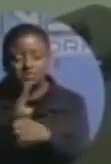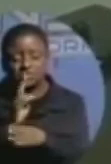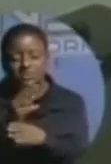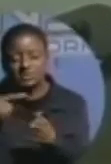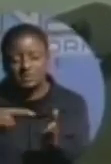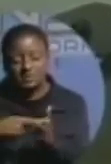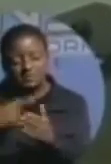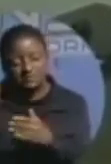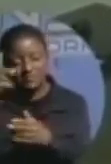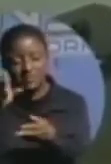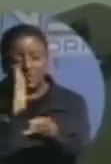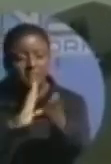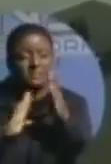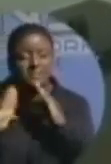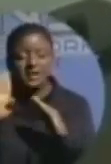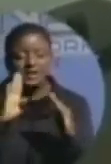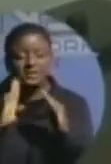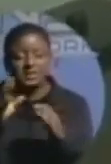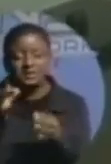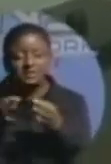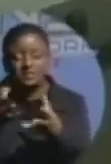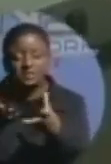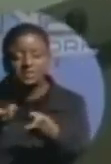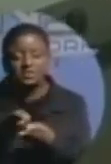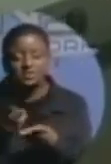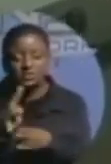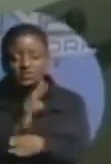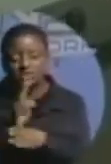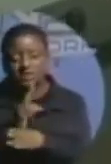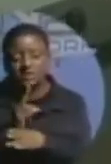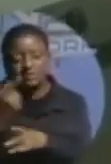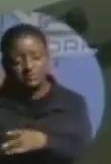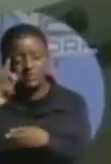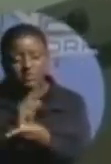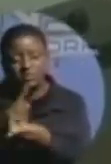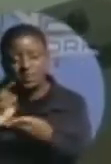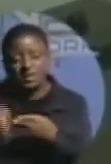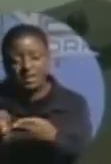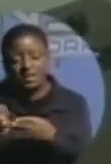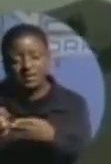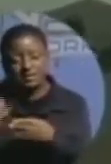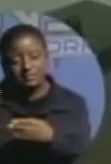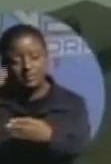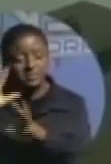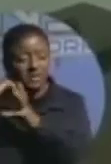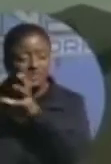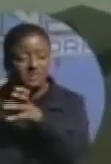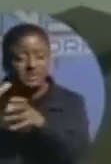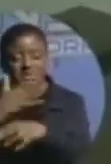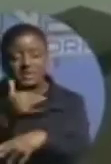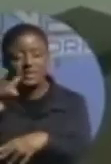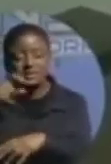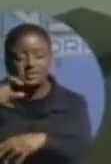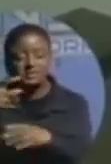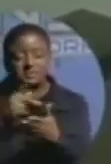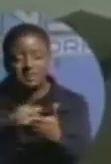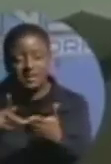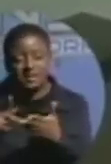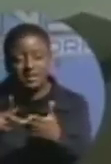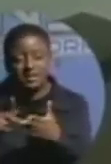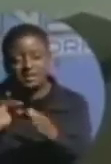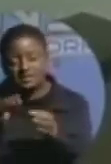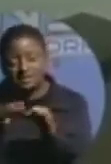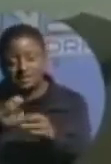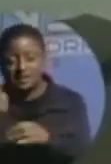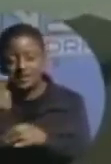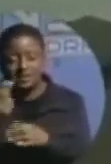and that, even if people want to book it for the weekend for basketball tournament, they should pay a setup, cleaning, maintenance fee. Mm-hmm. You're not trying